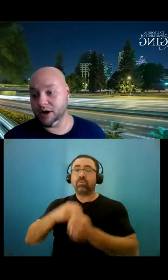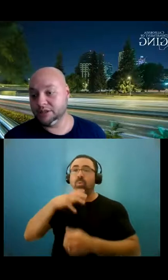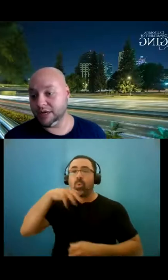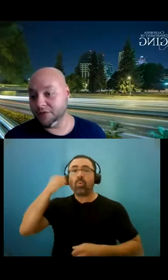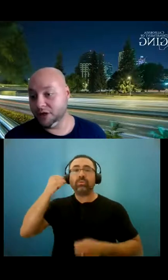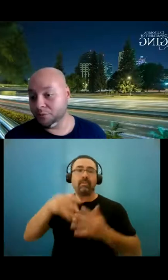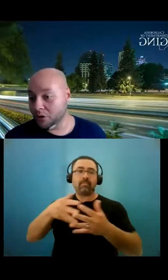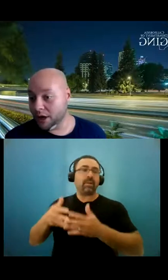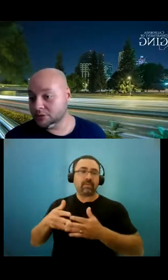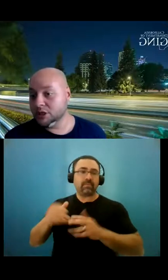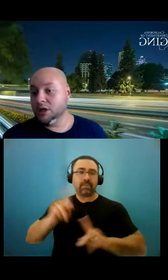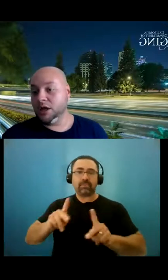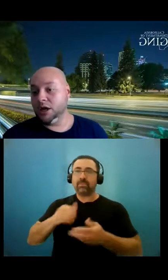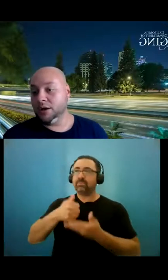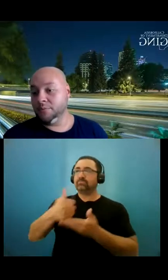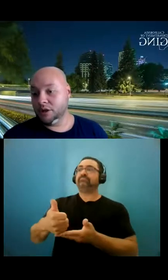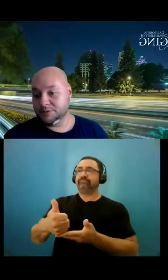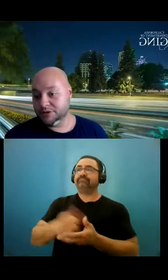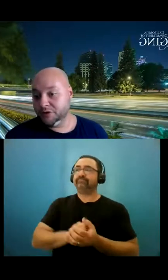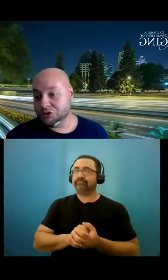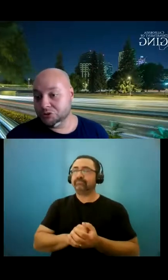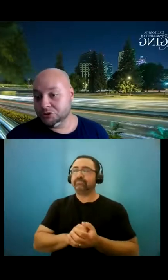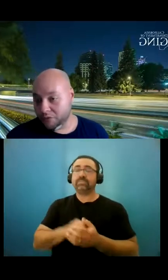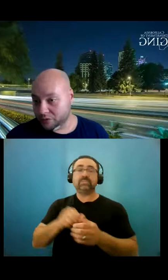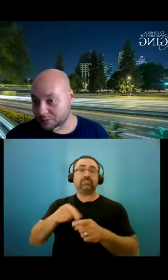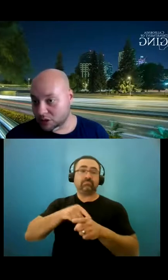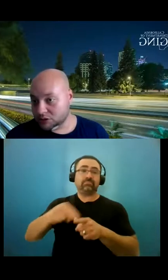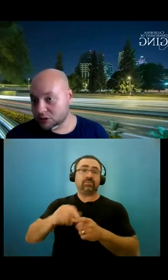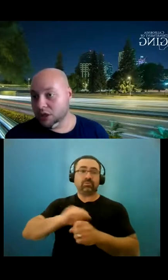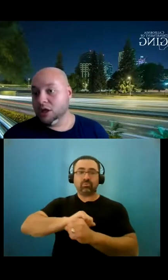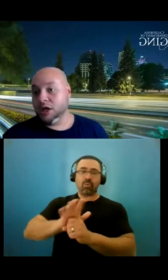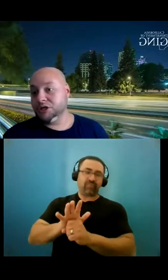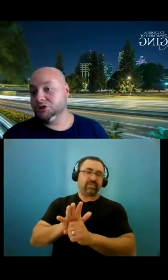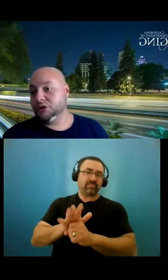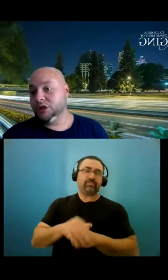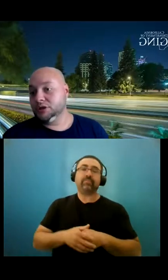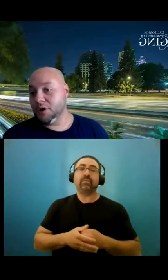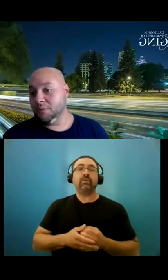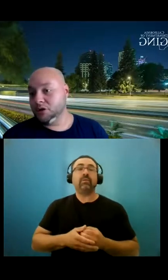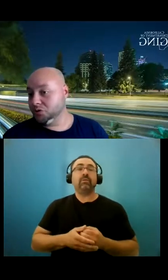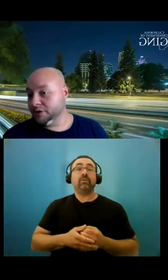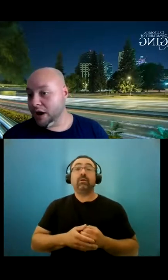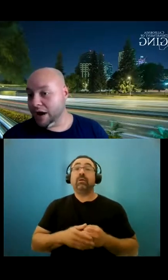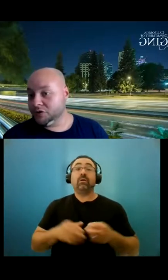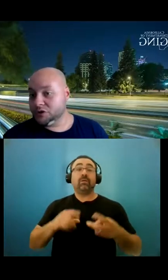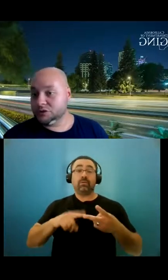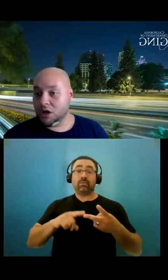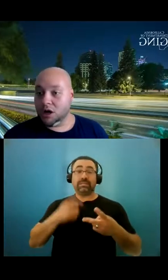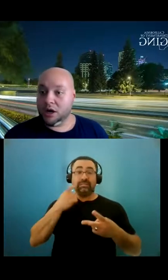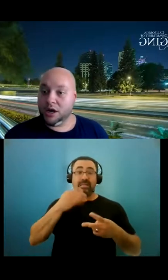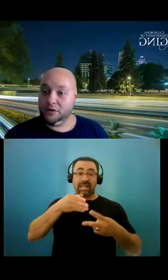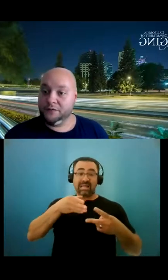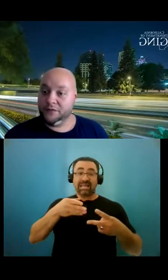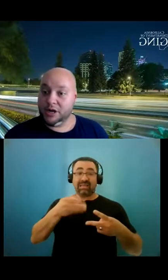Older Americans Act funding and programs specific to COVID response. Additionally, the department shortly thereafter